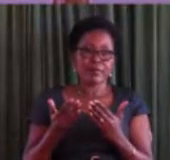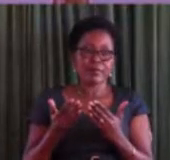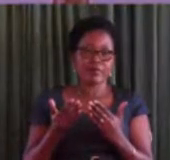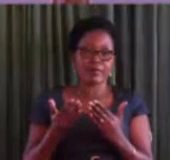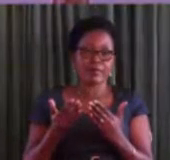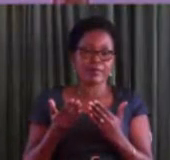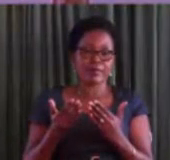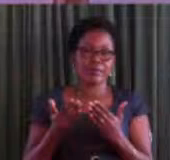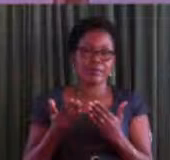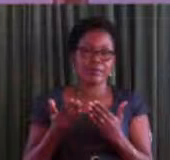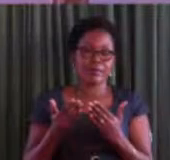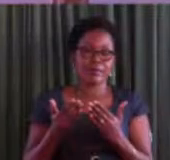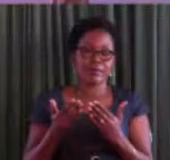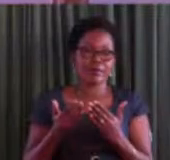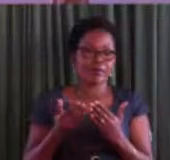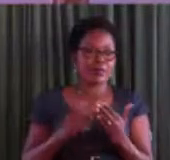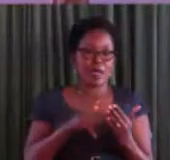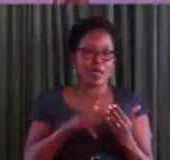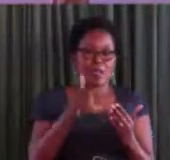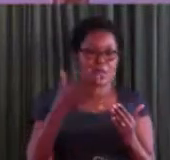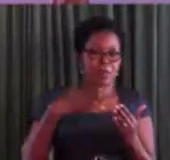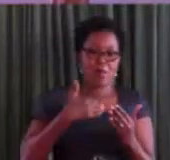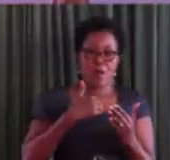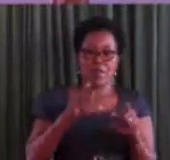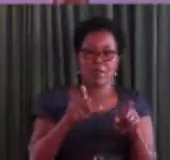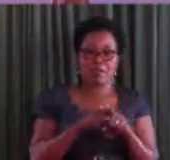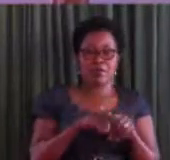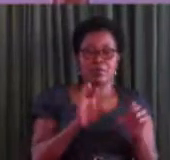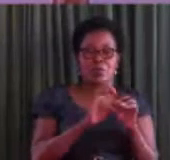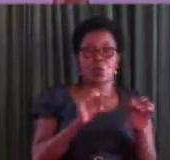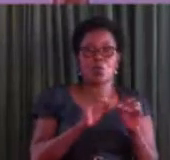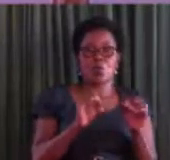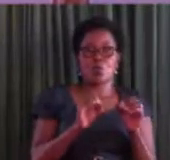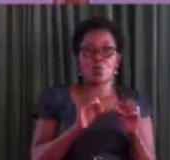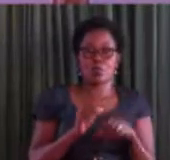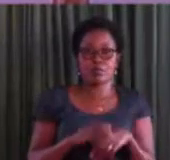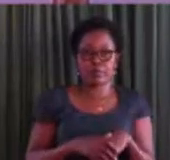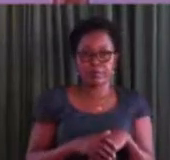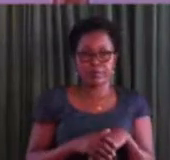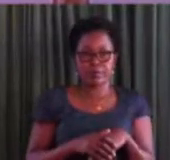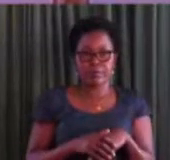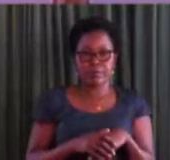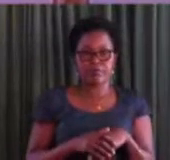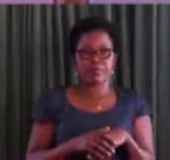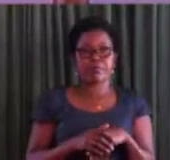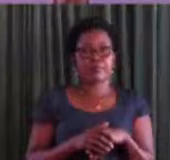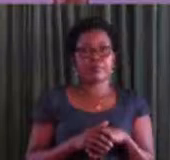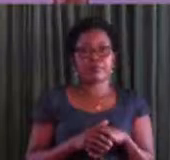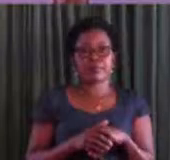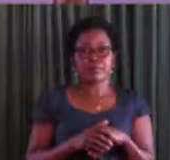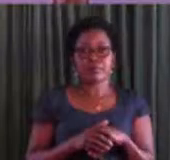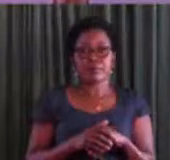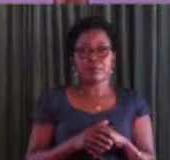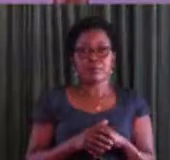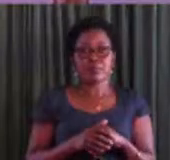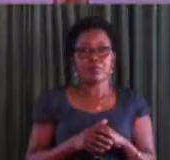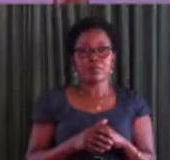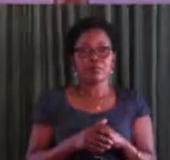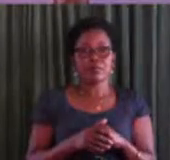contests do not have. Normative derivative,